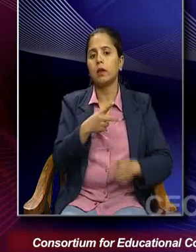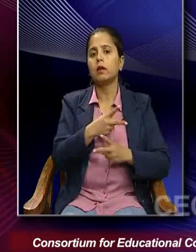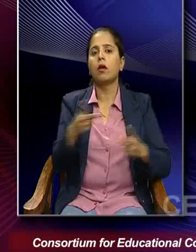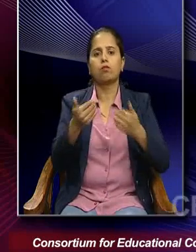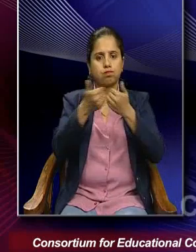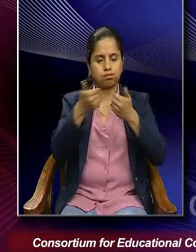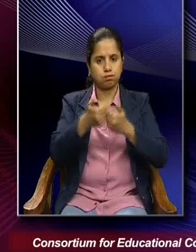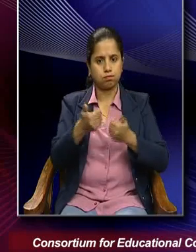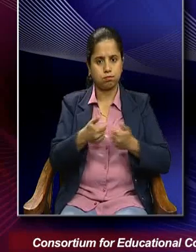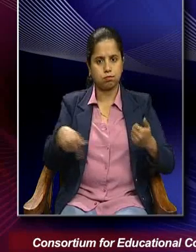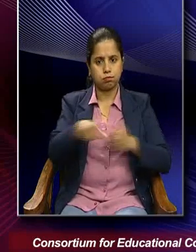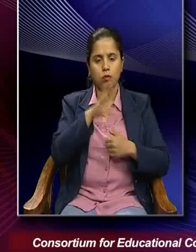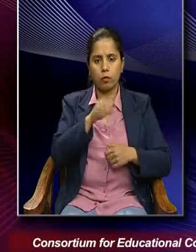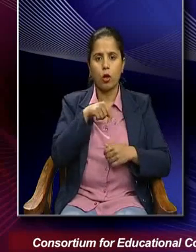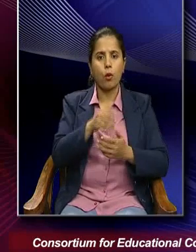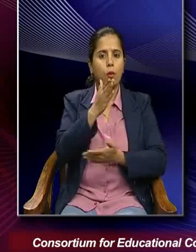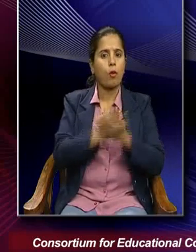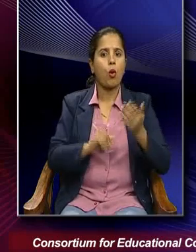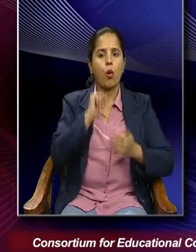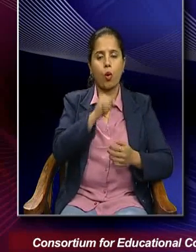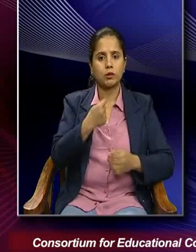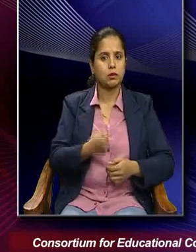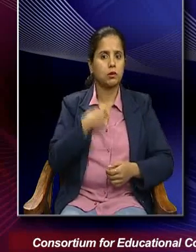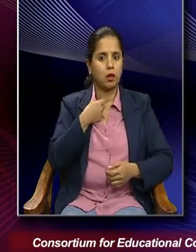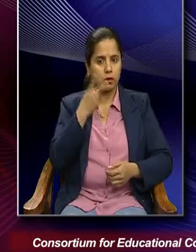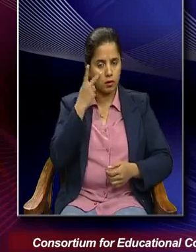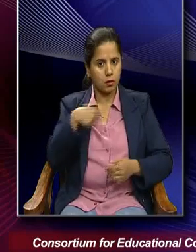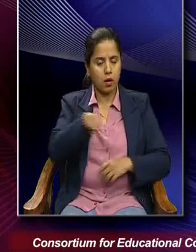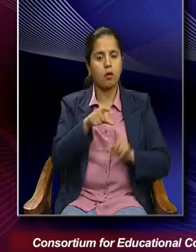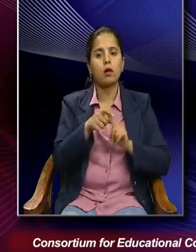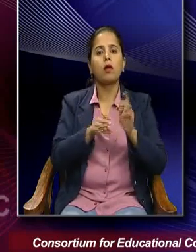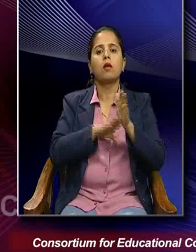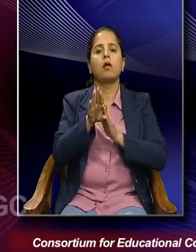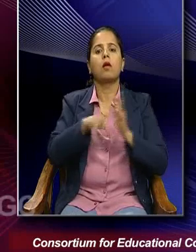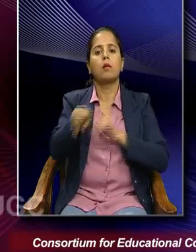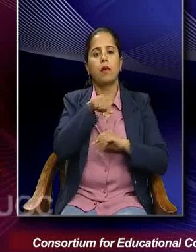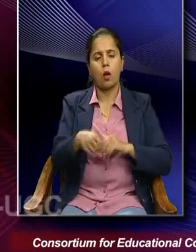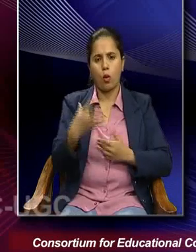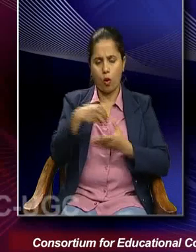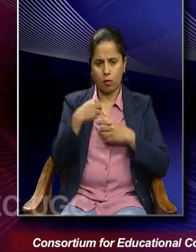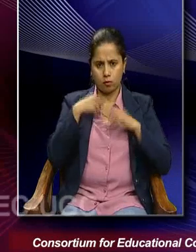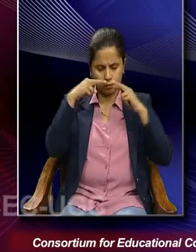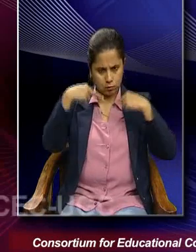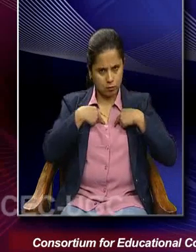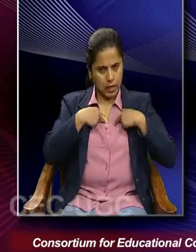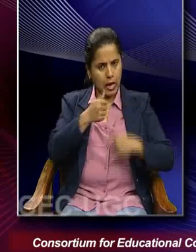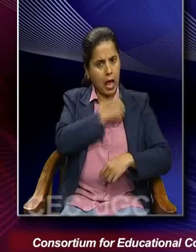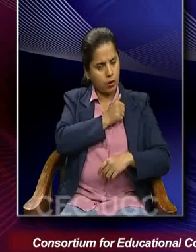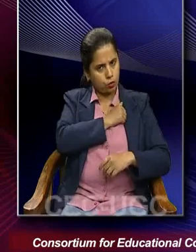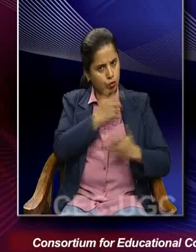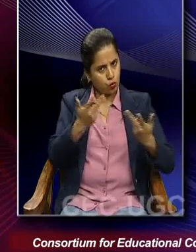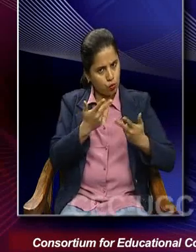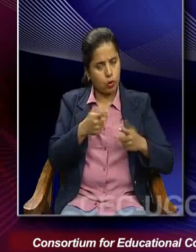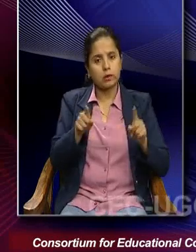conventional part of the self or the objective part. The I, on the other hand, is the